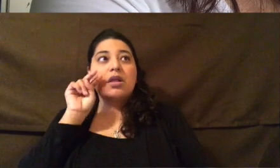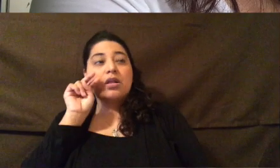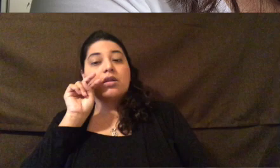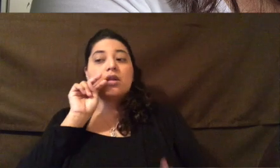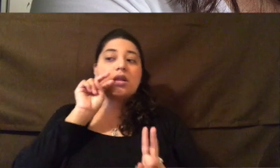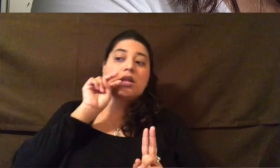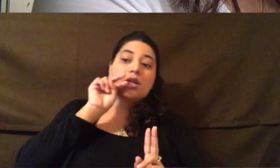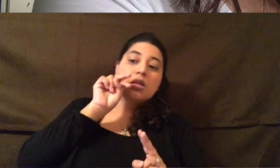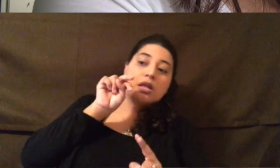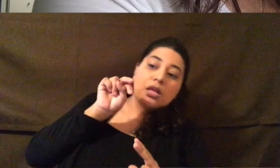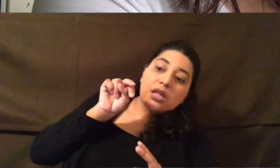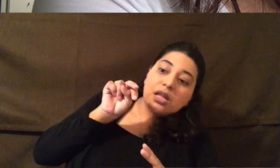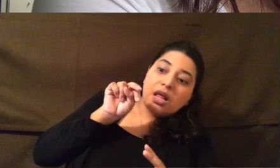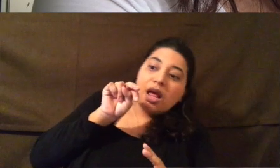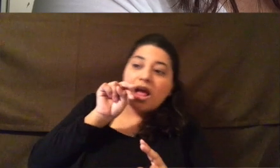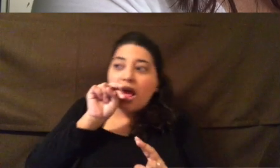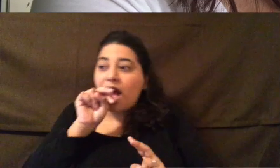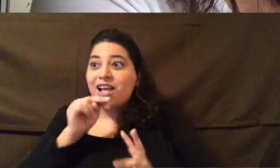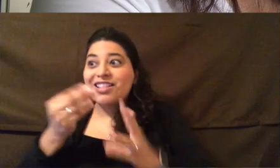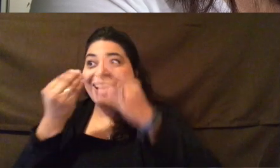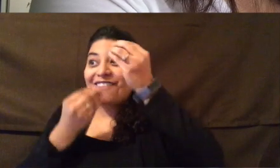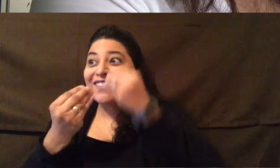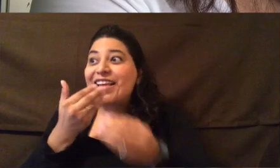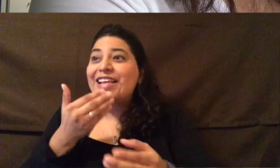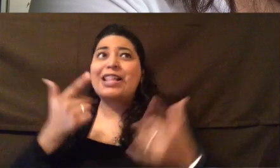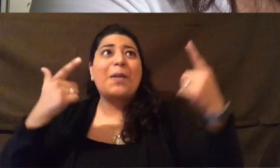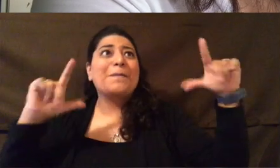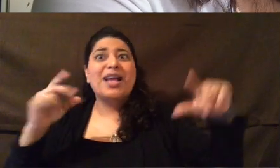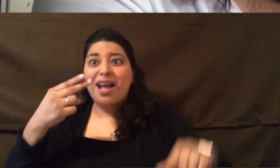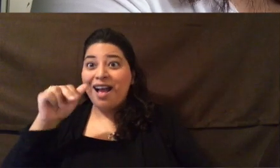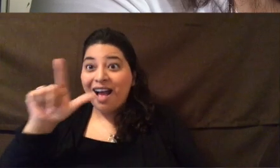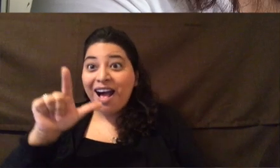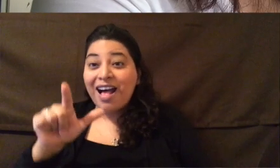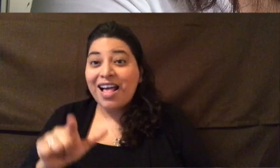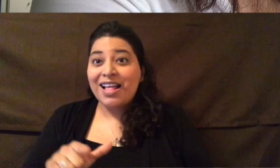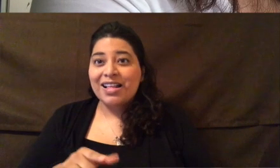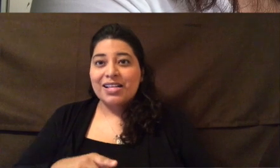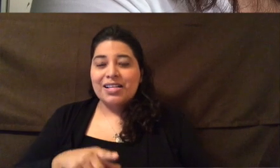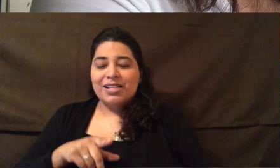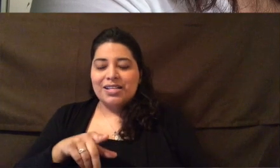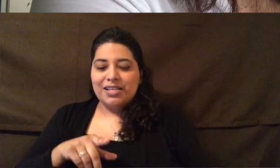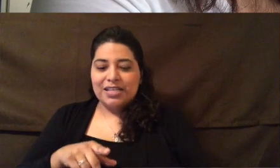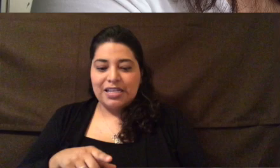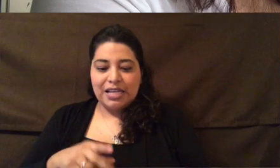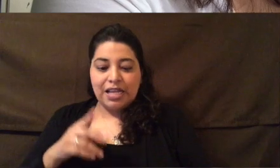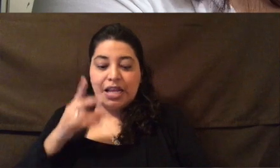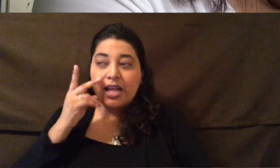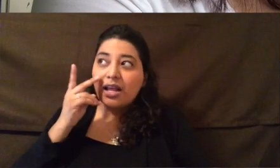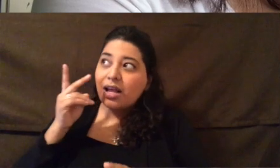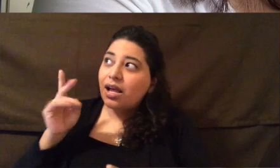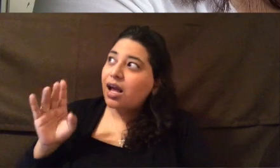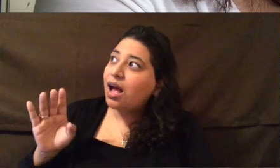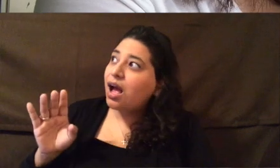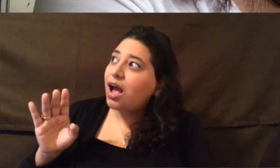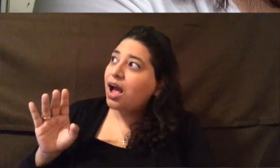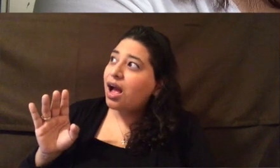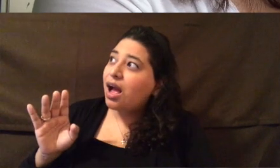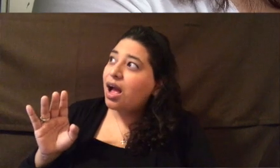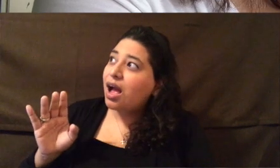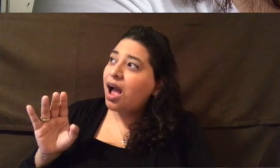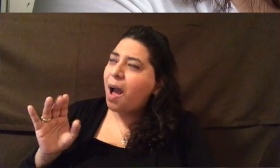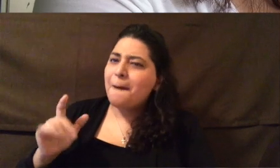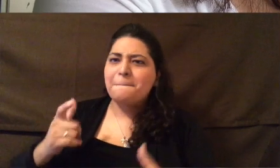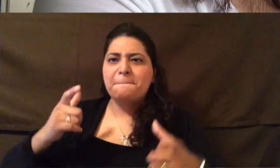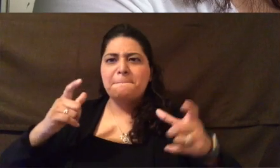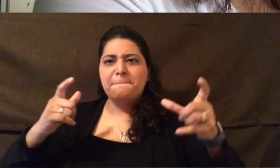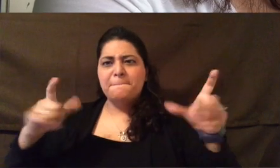in. "The feast in the great hall," whispered Jack. He held his breath as he stared in awe. A